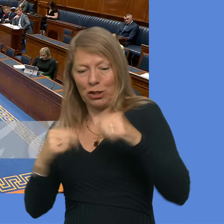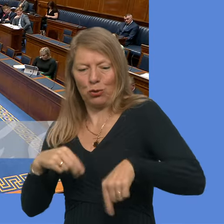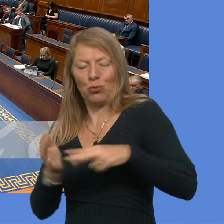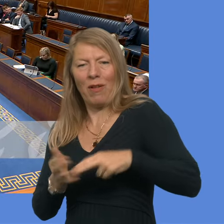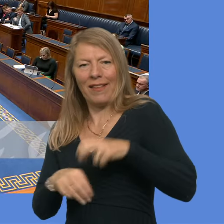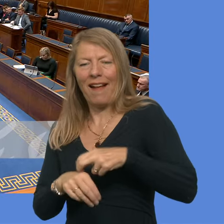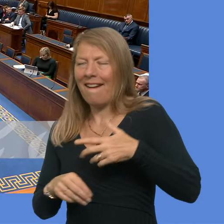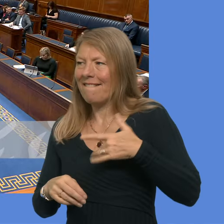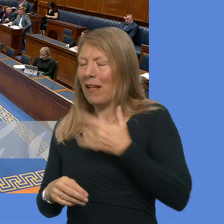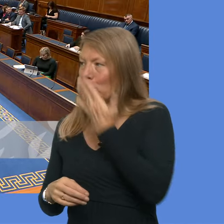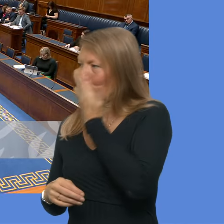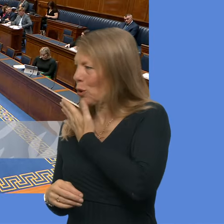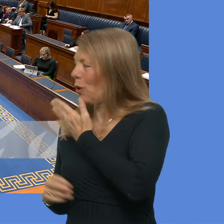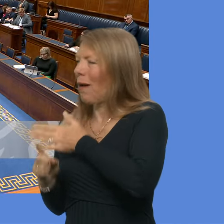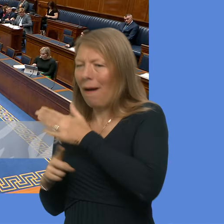Erskine.